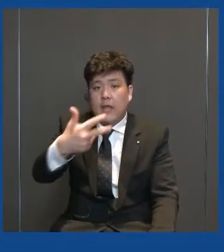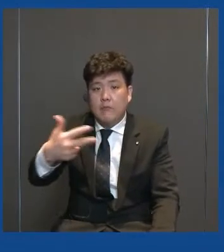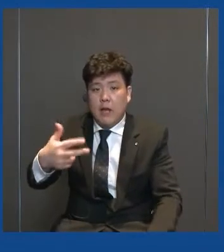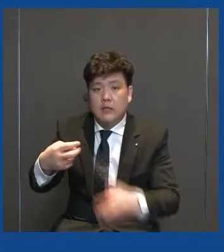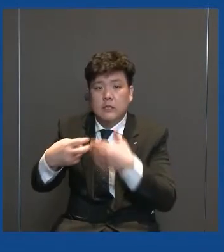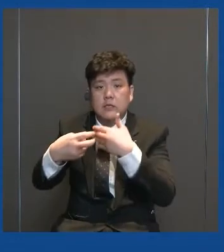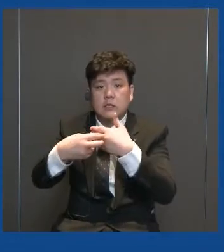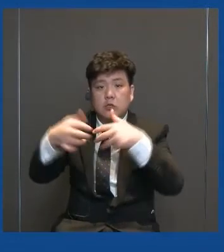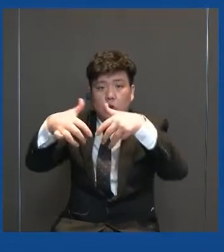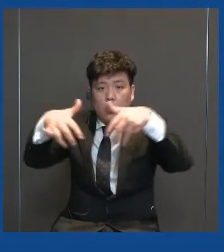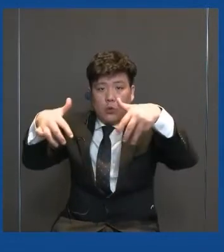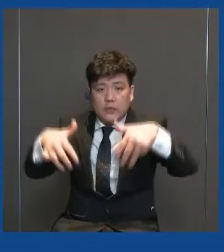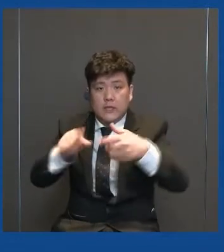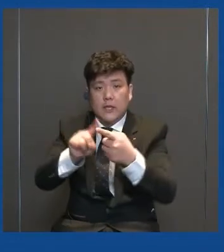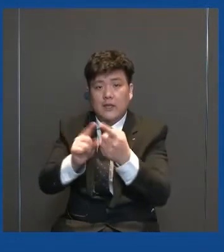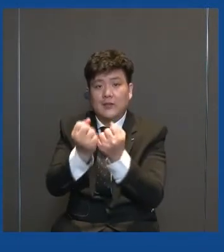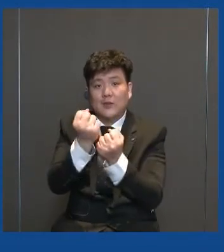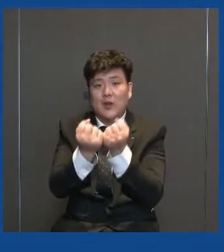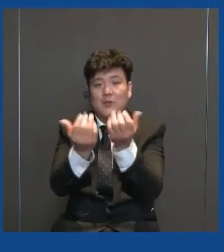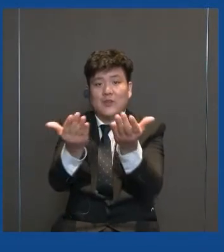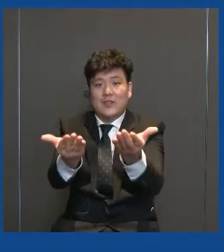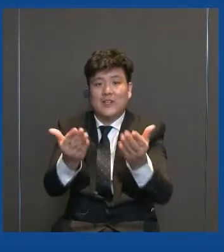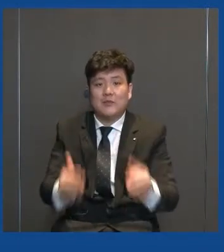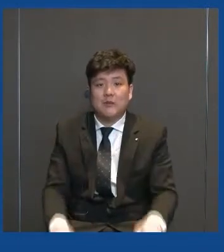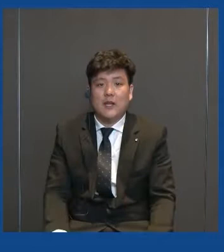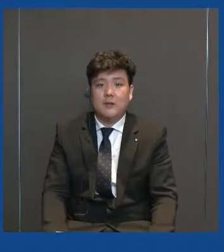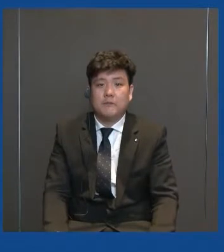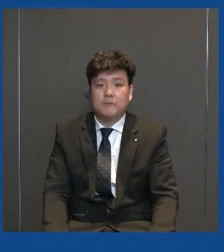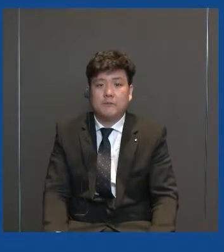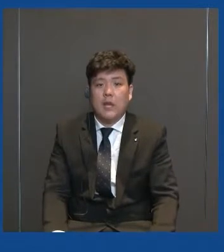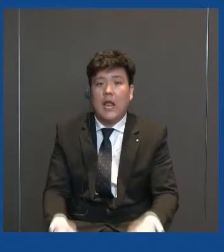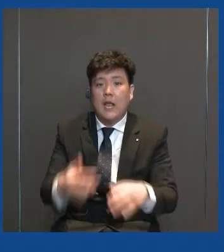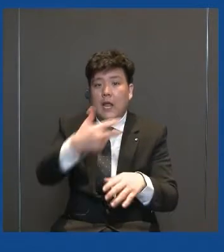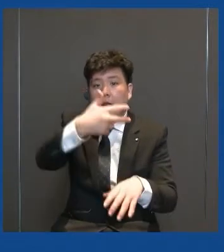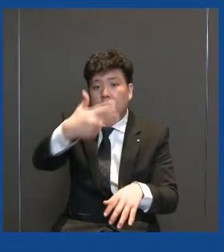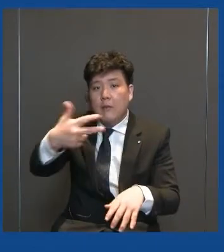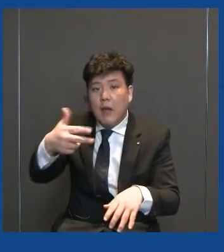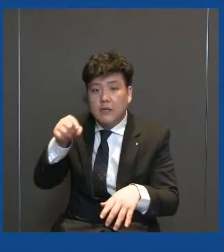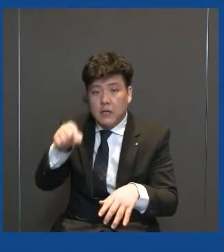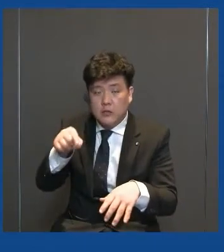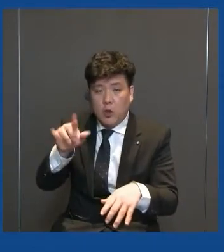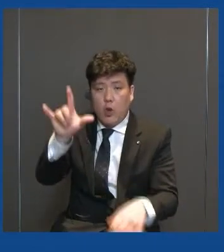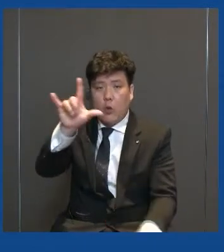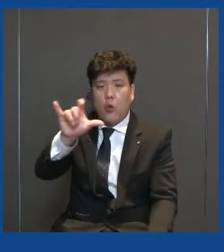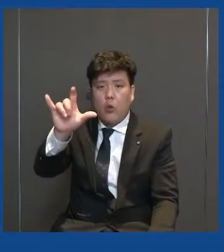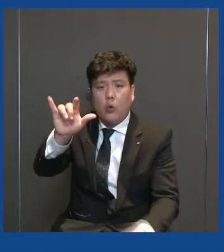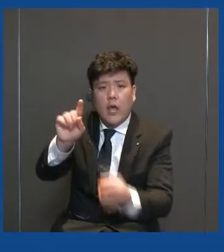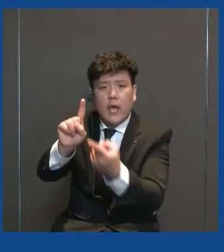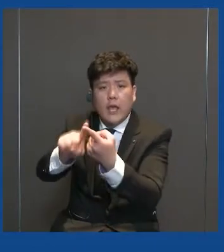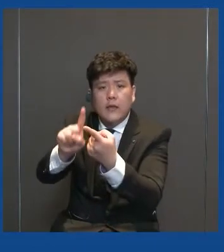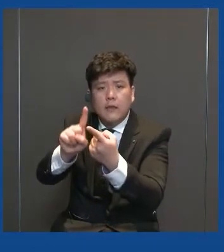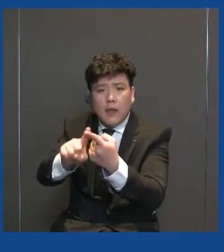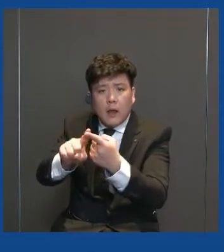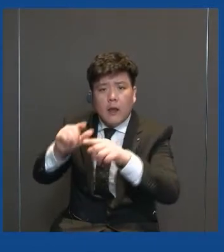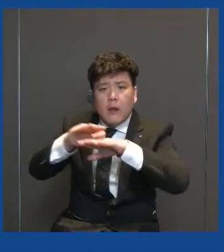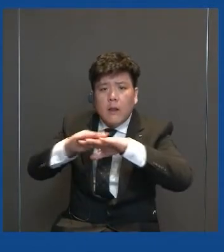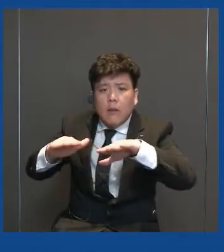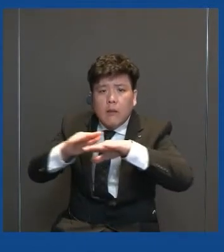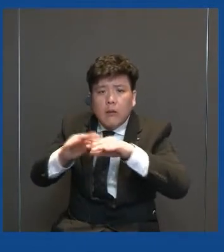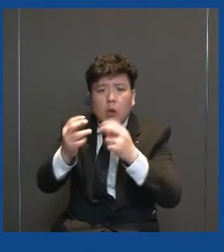In Denmark, the handling of COVID-19 has been a combined effort of the government and of the healthcare